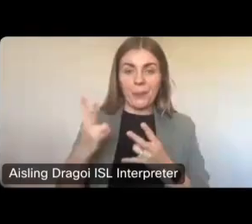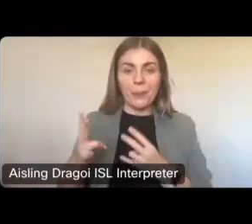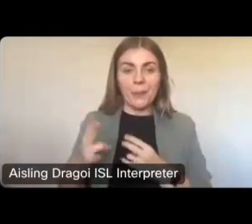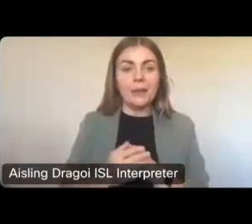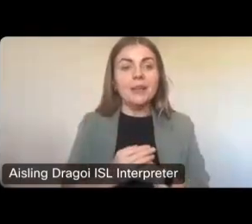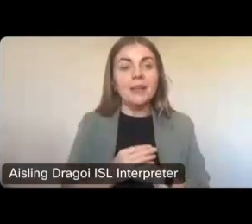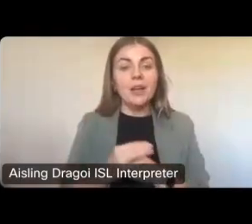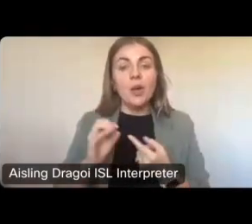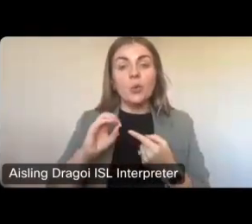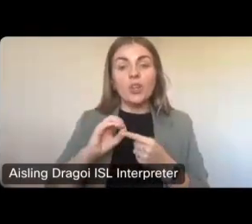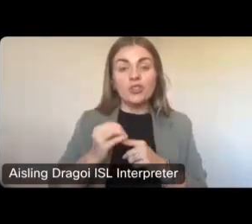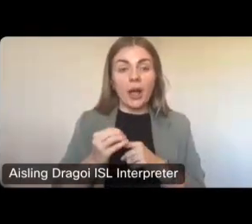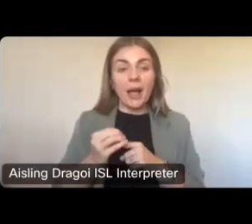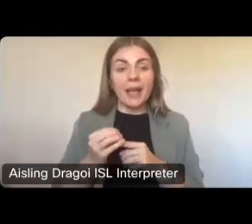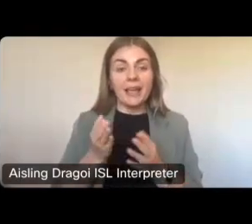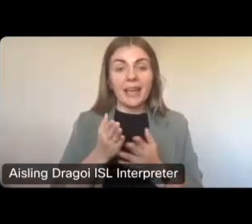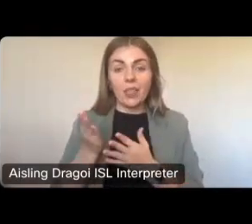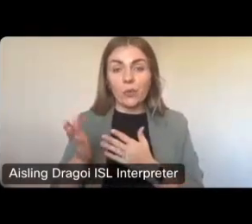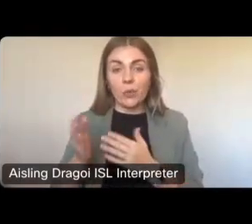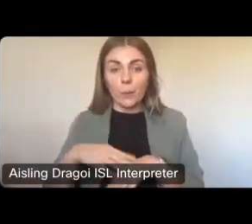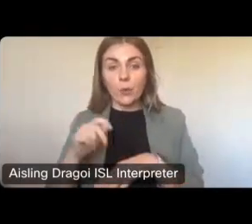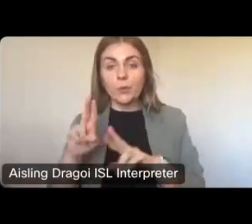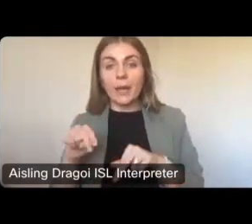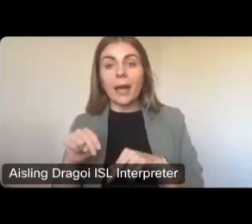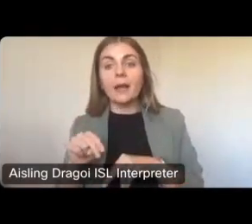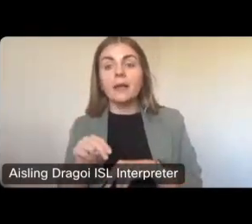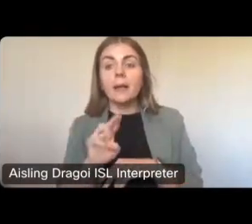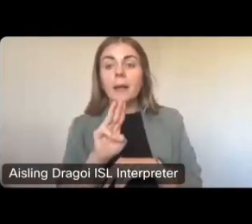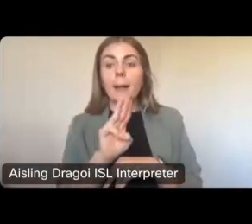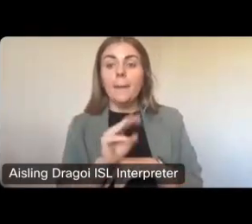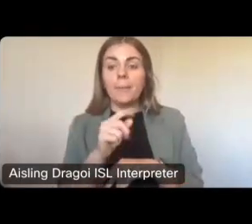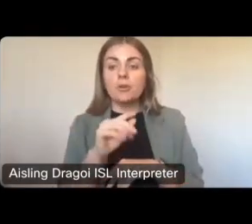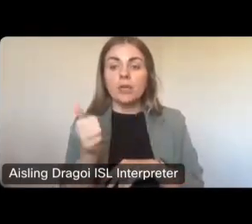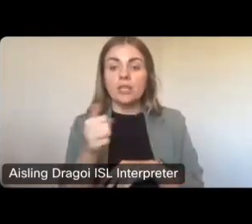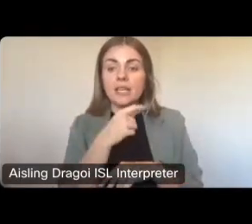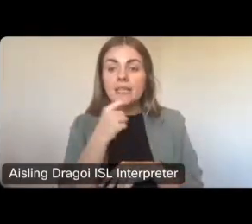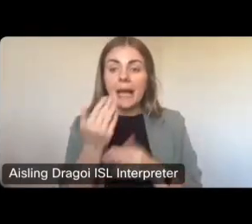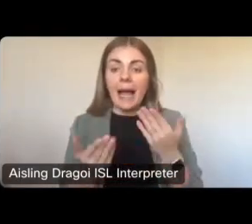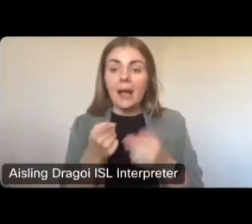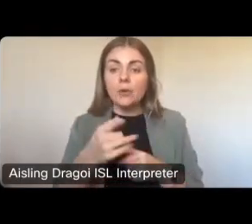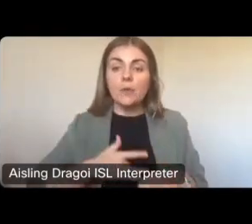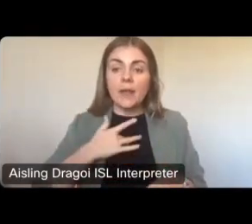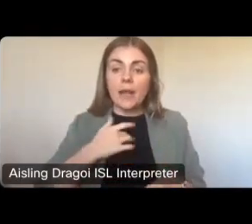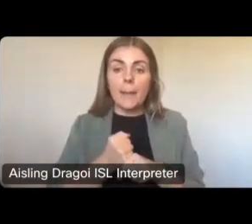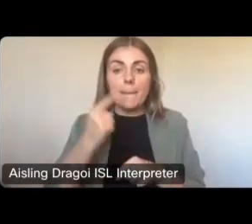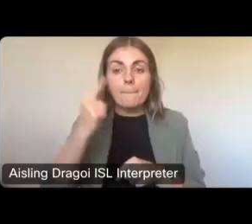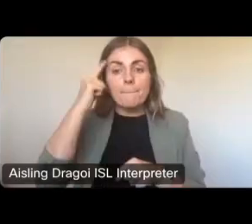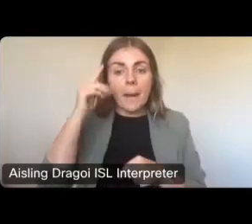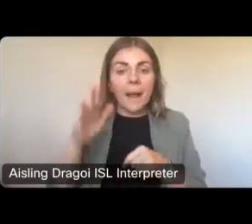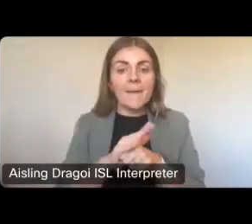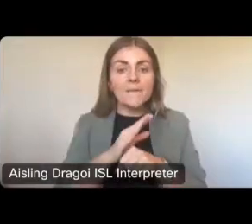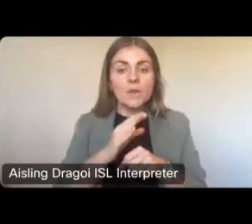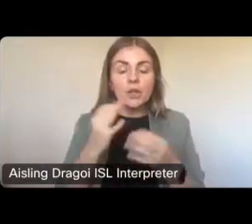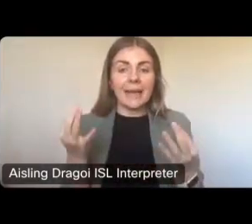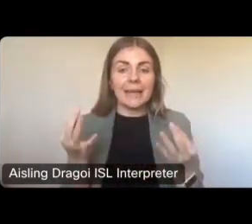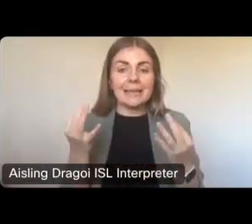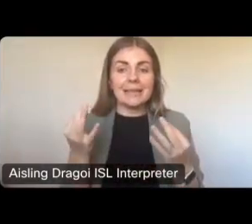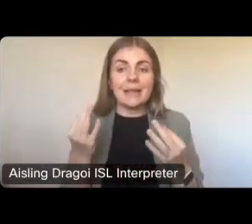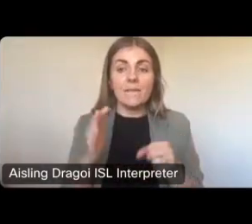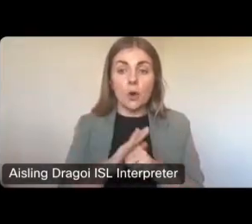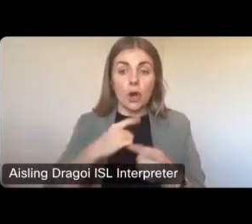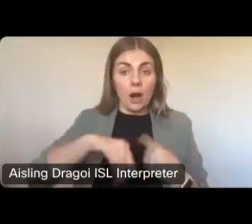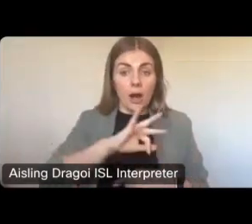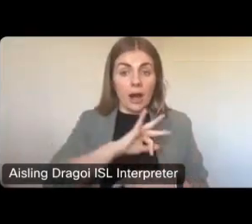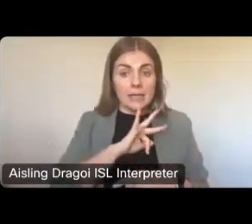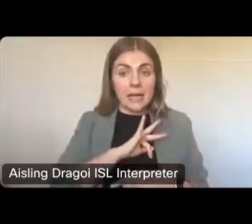all justice, from Patricia, how is your feeling on mindfulness for ourselves as a good way of helping with